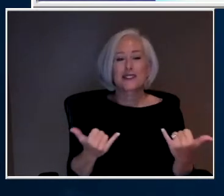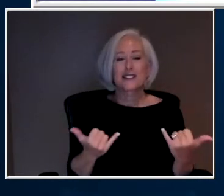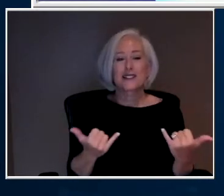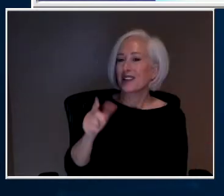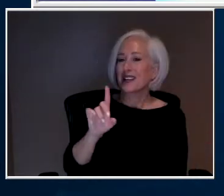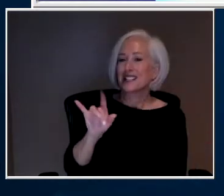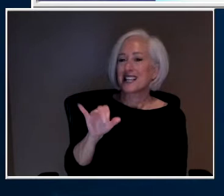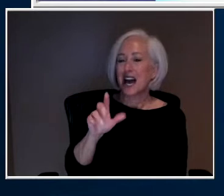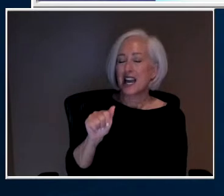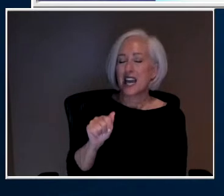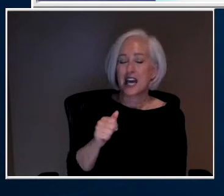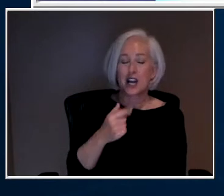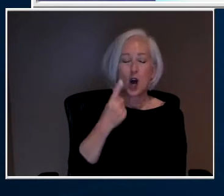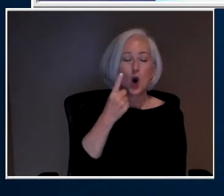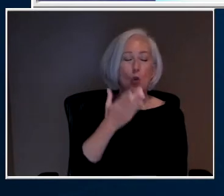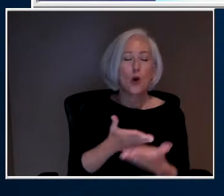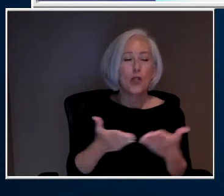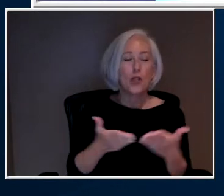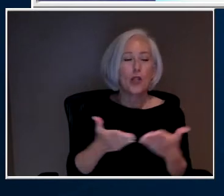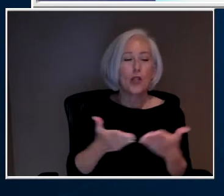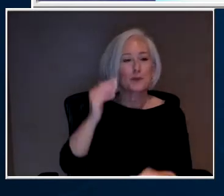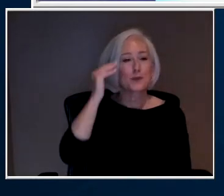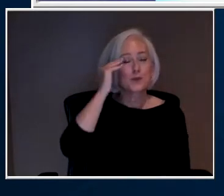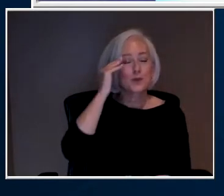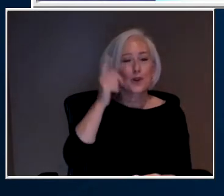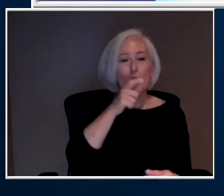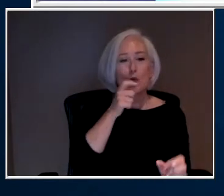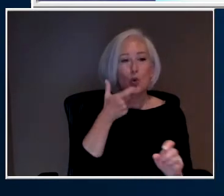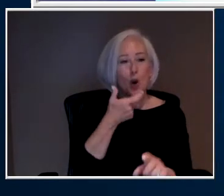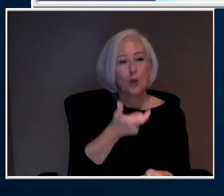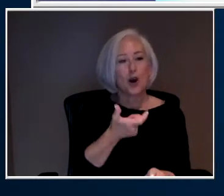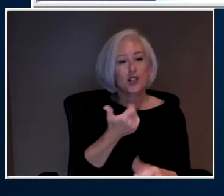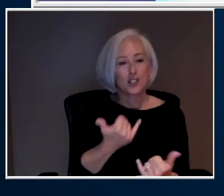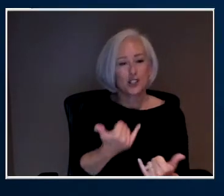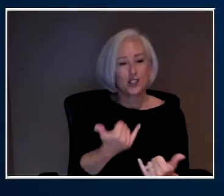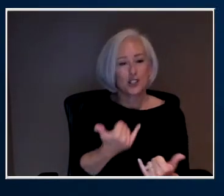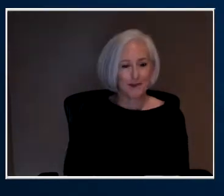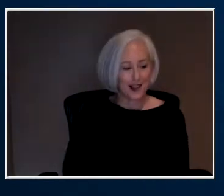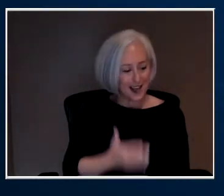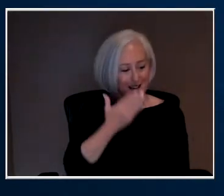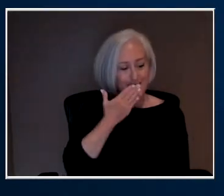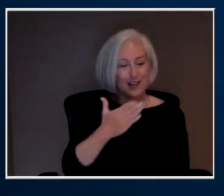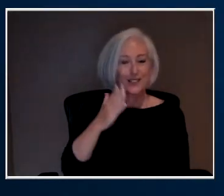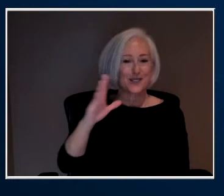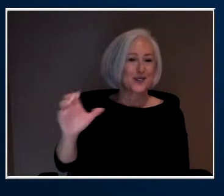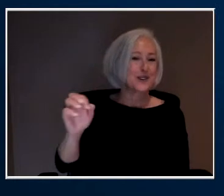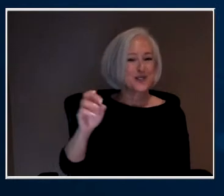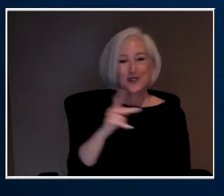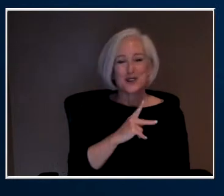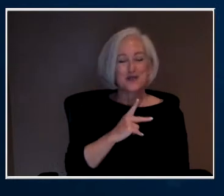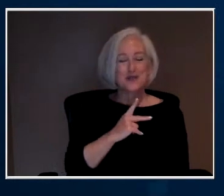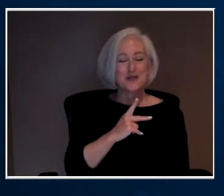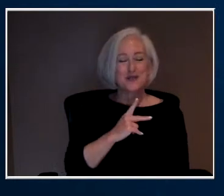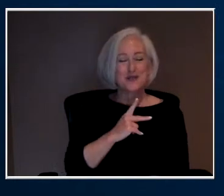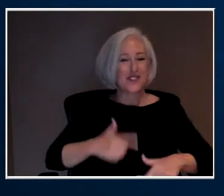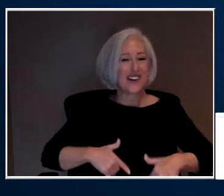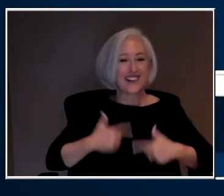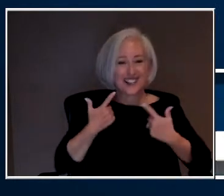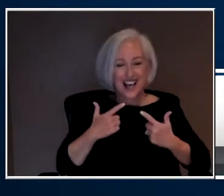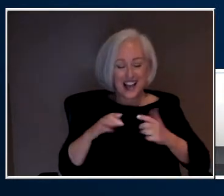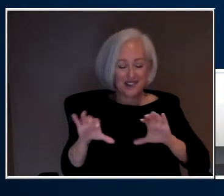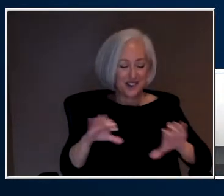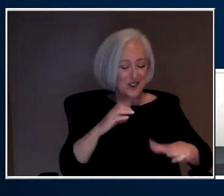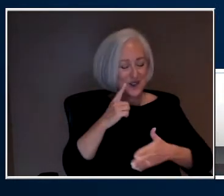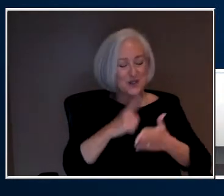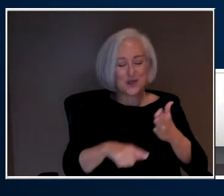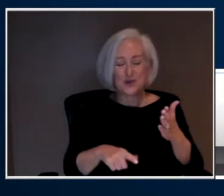people to know who are watching? I want you to know it's good to be back, to be able to do the things